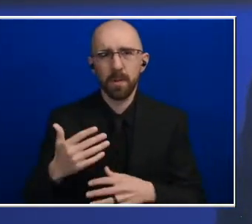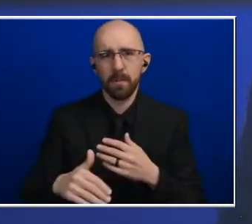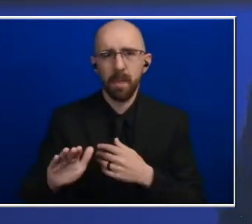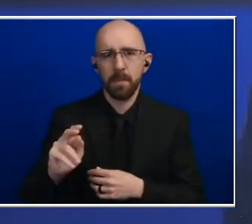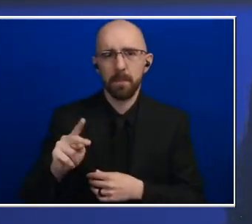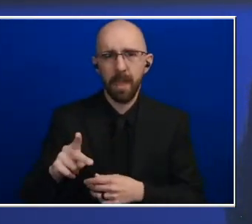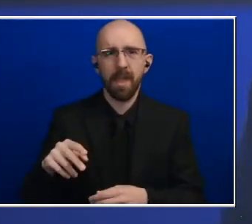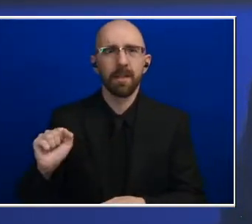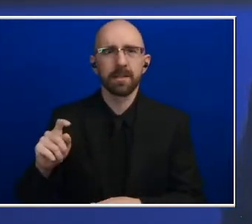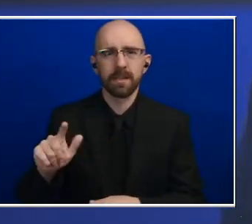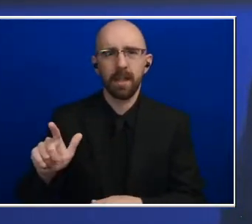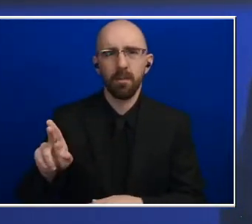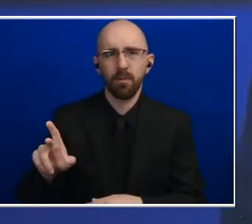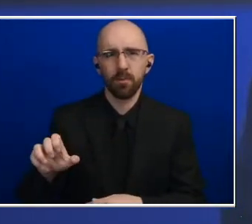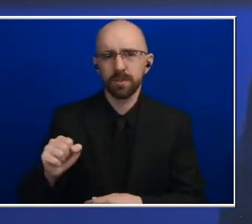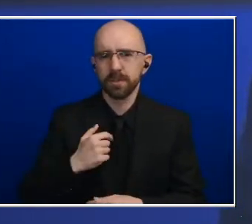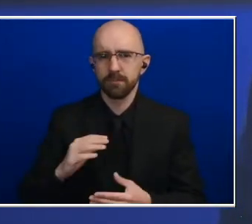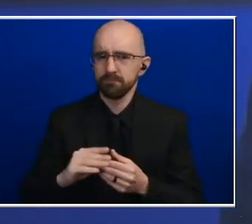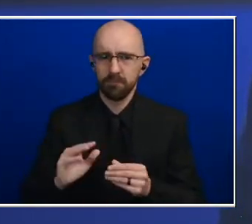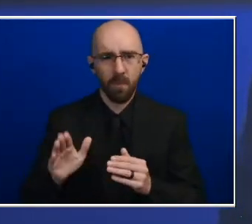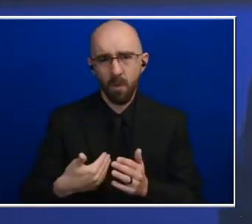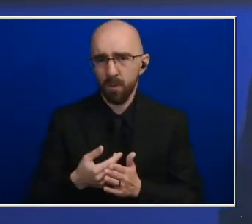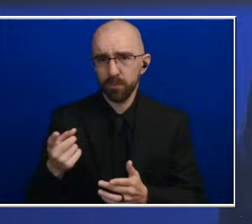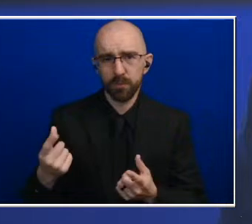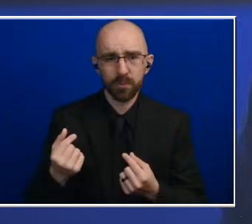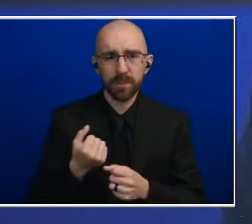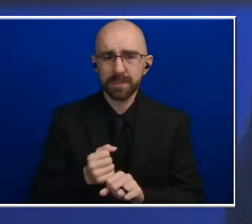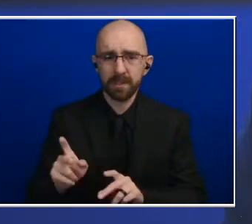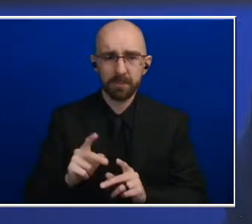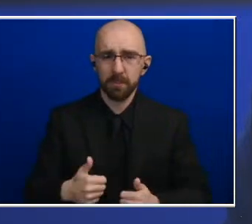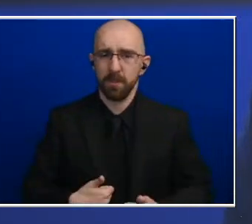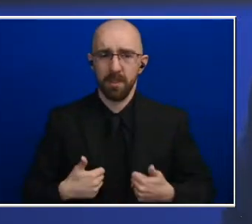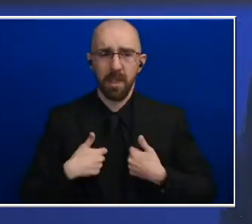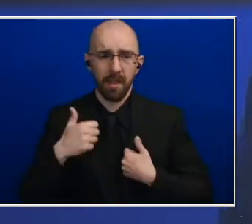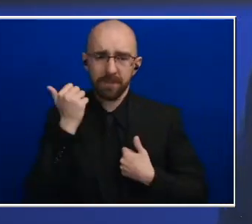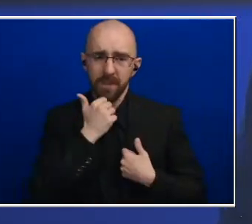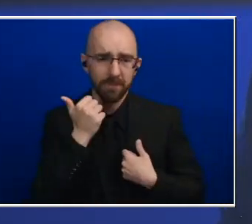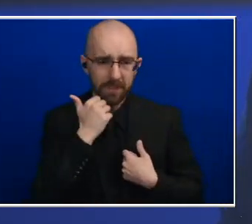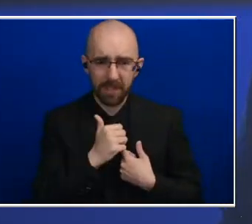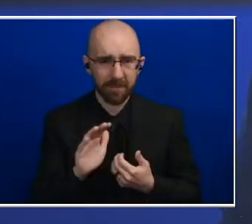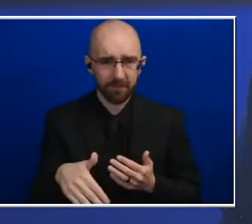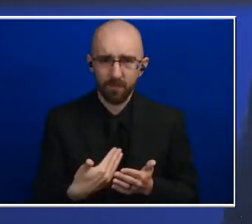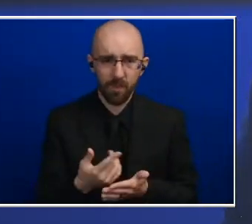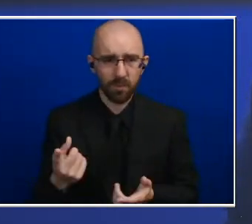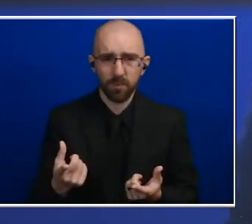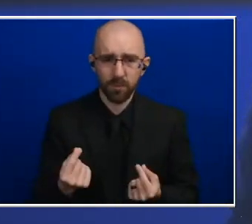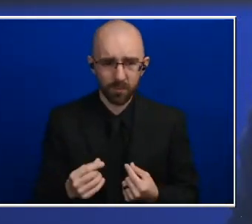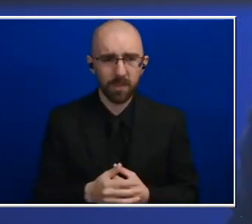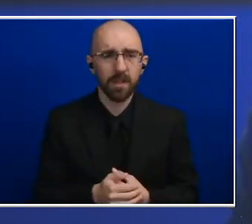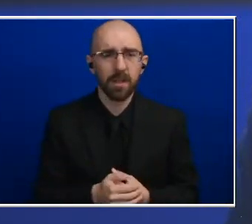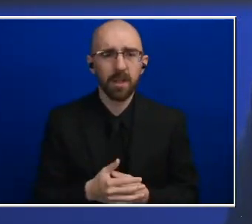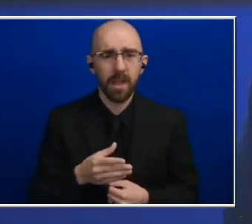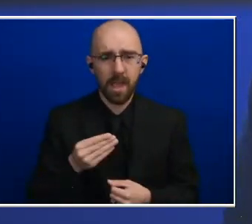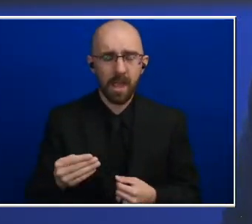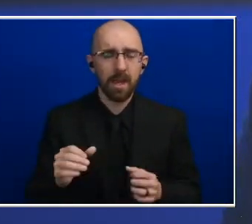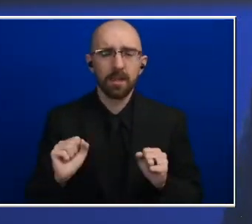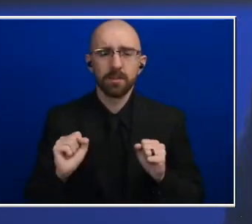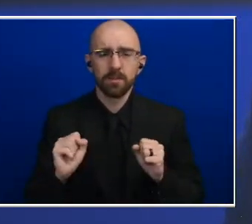all you do is save people's lives every day, right? That's all you do, and it is so